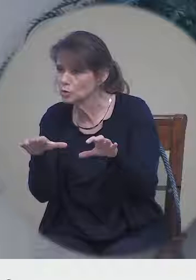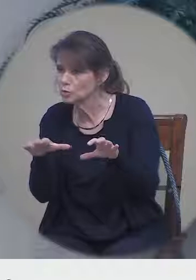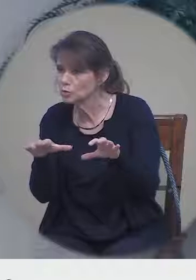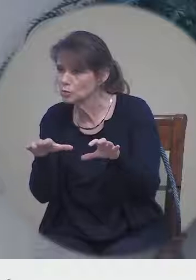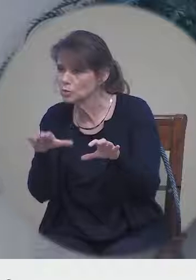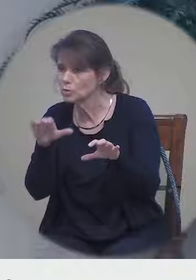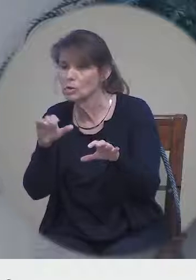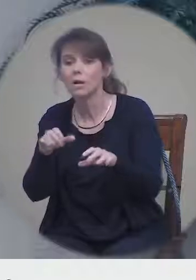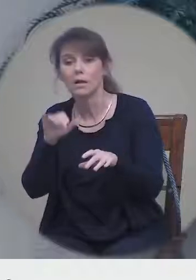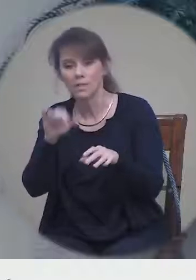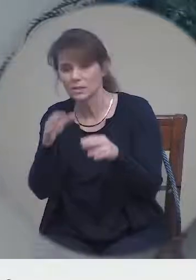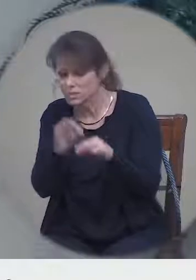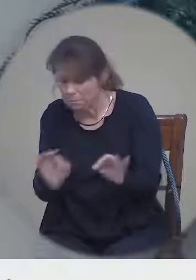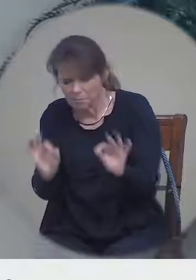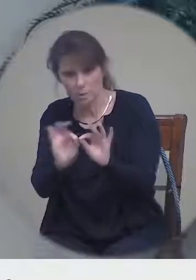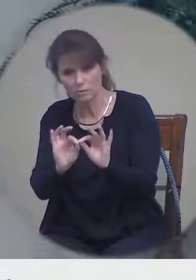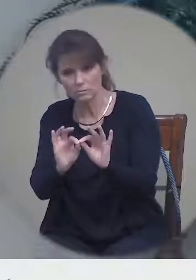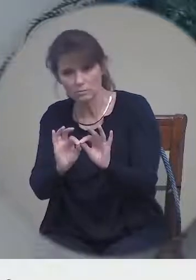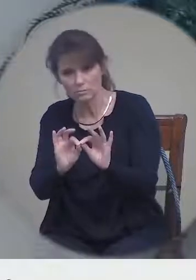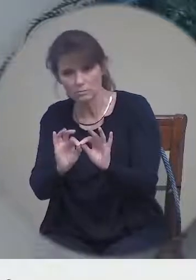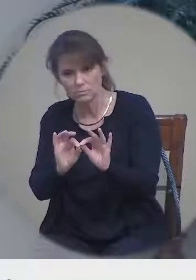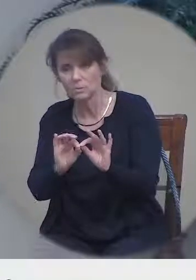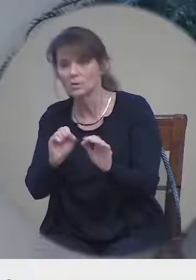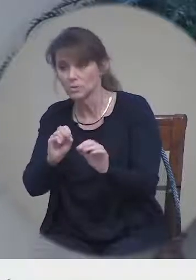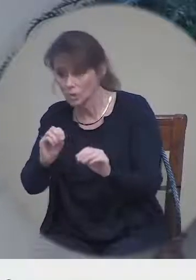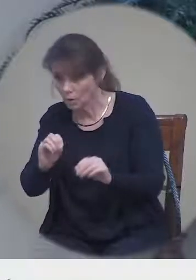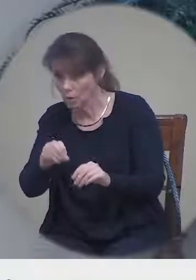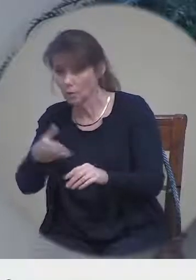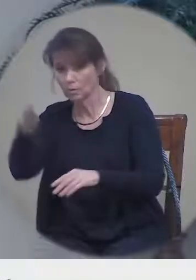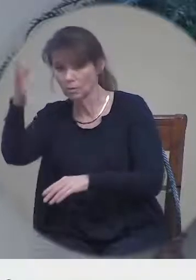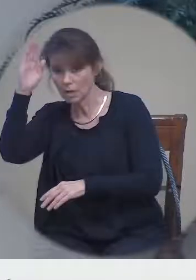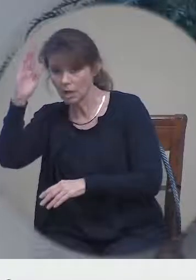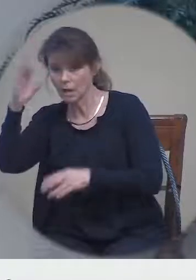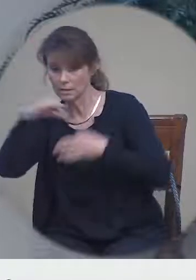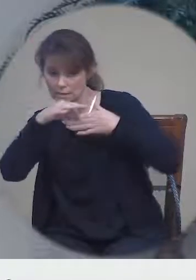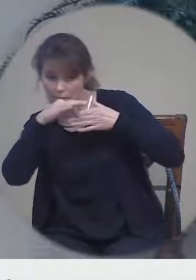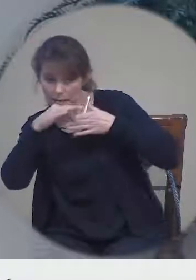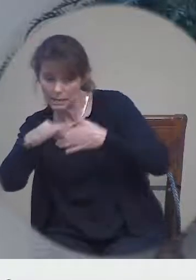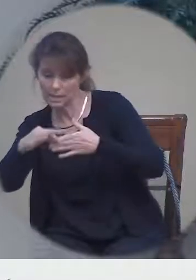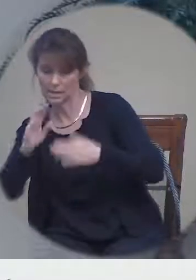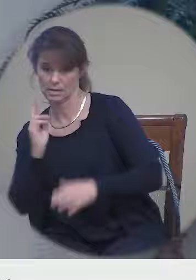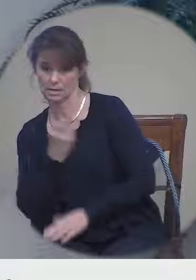directing us in how we may accomplish that. Now, nevertheless,